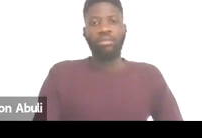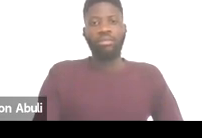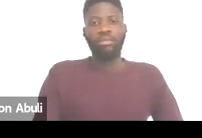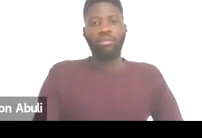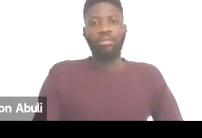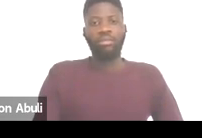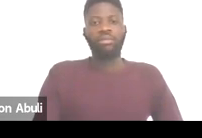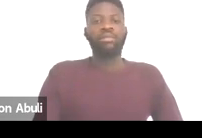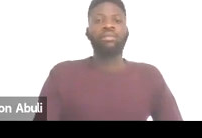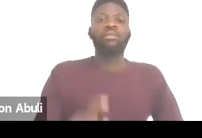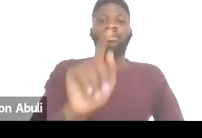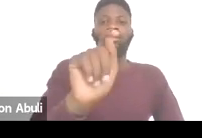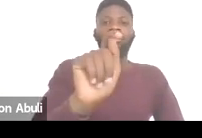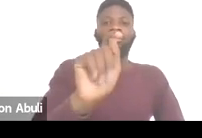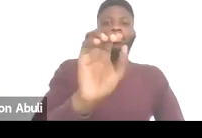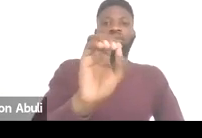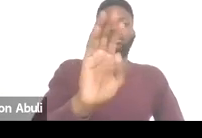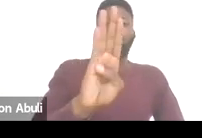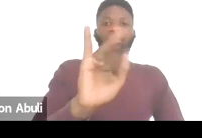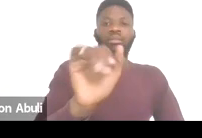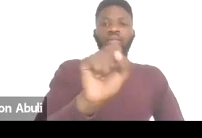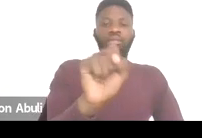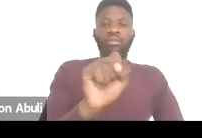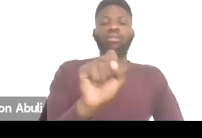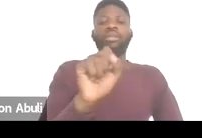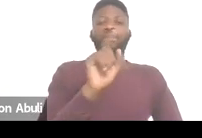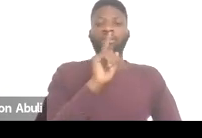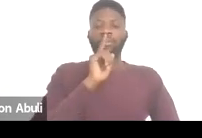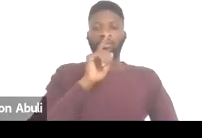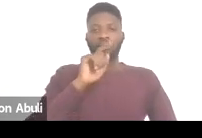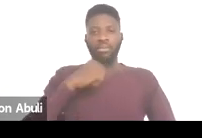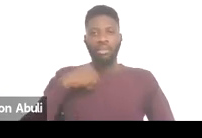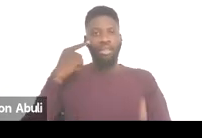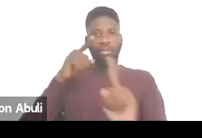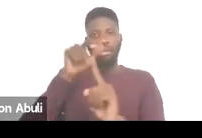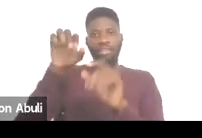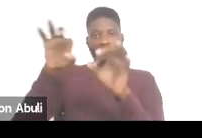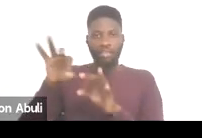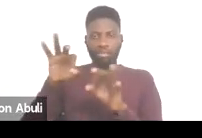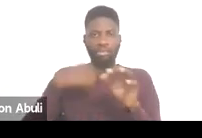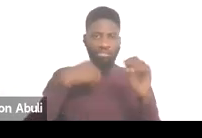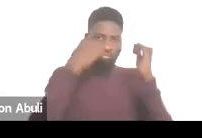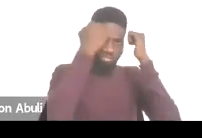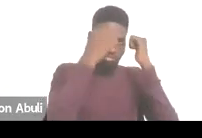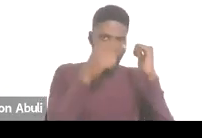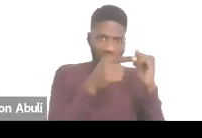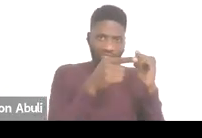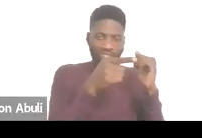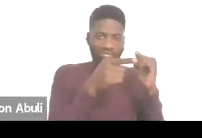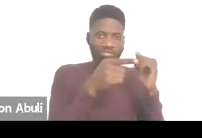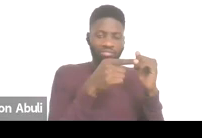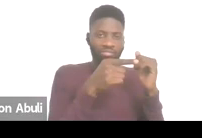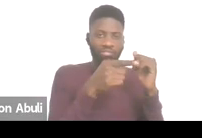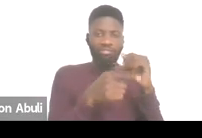you, a graduate who is interested in other fields other than their degree they have studied in, how can they apply for a job they love working